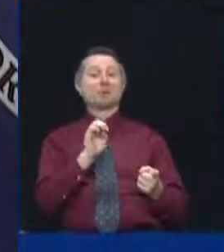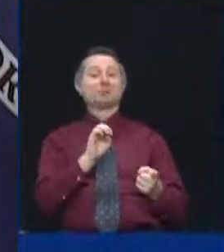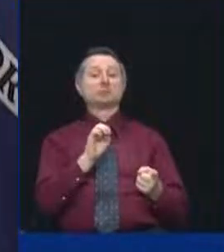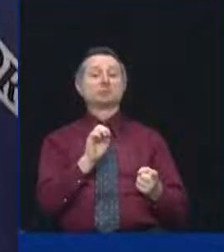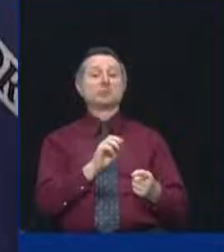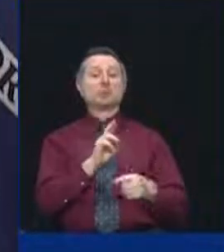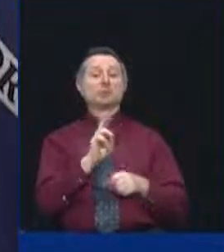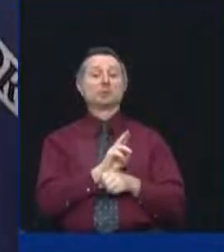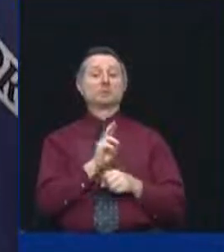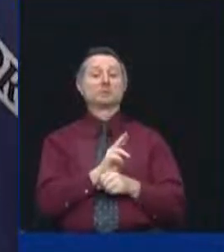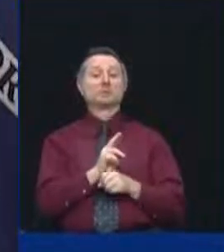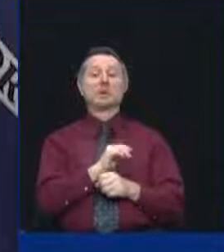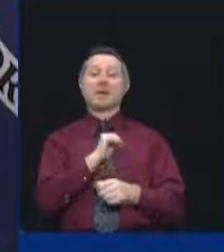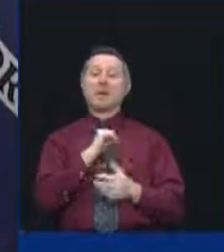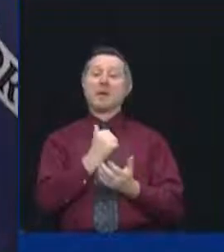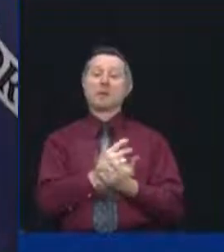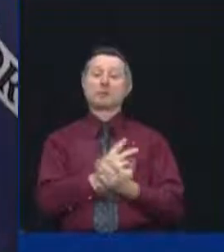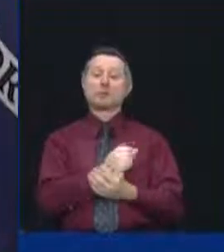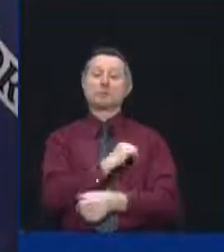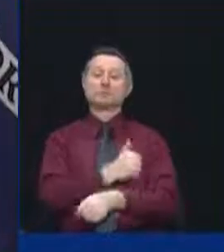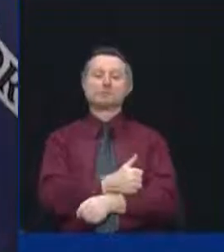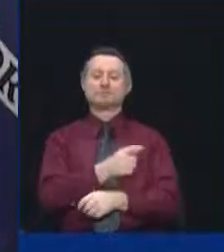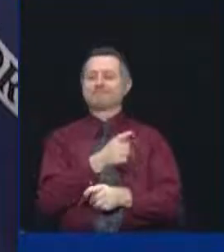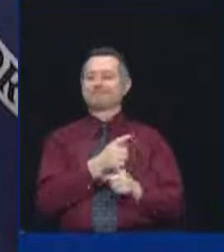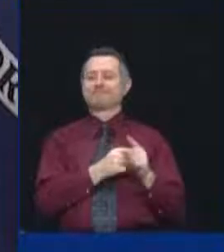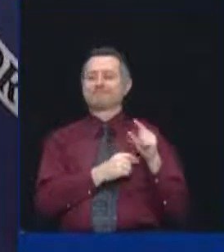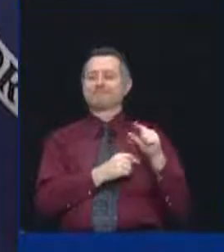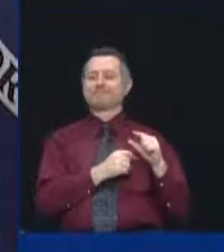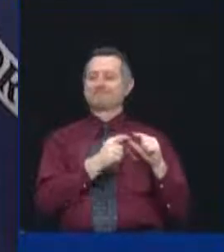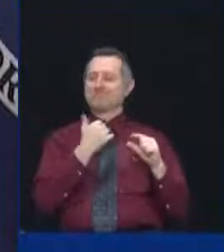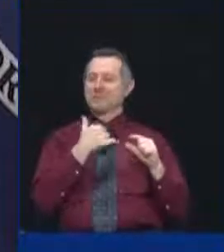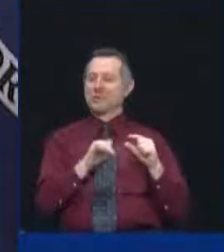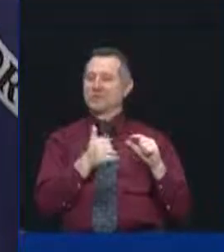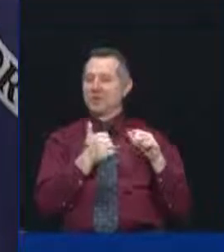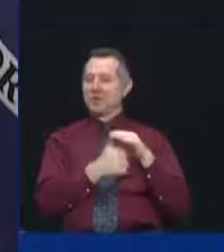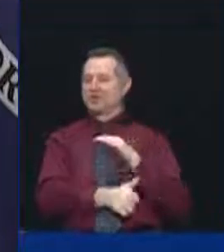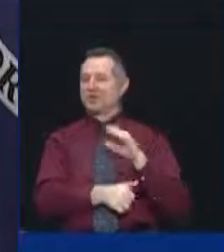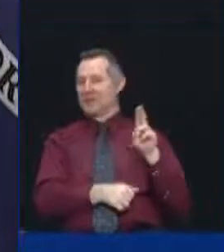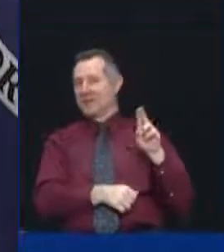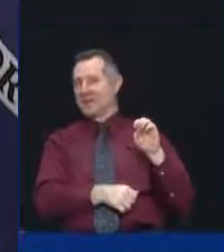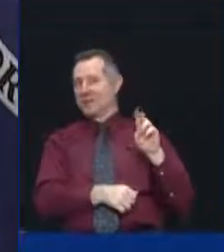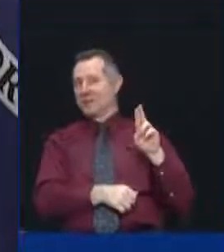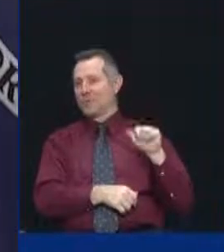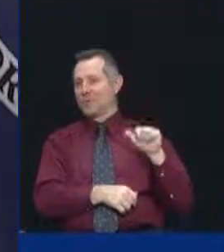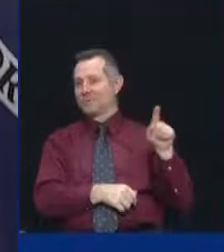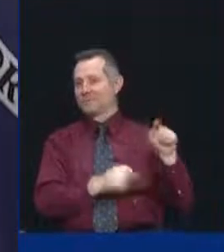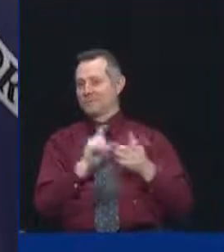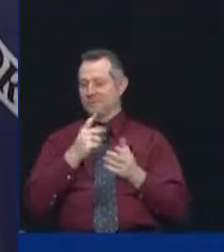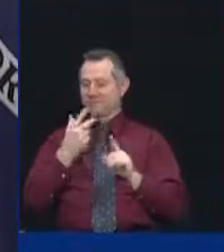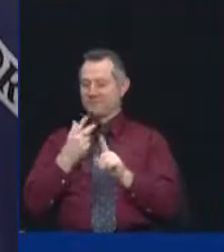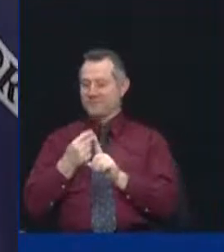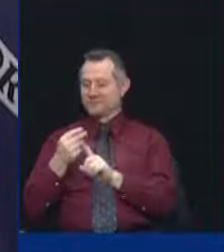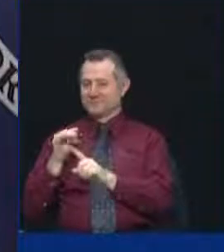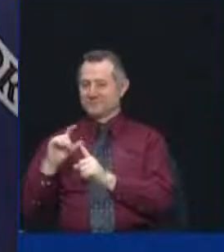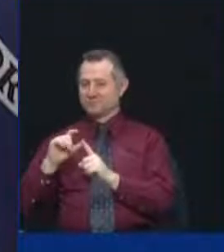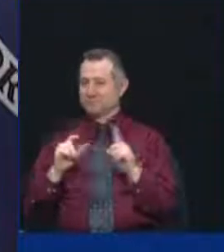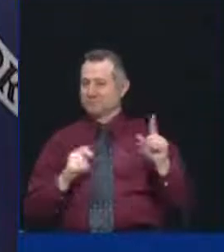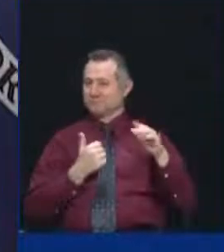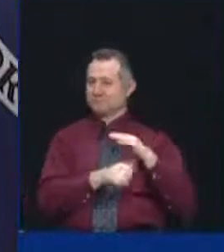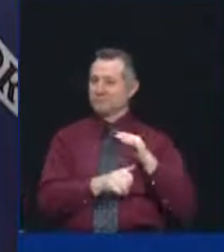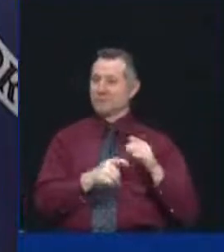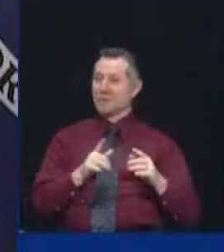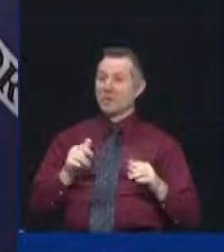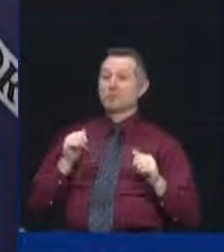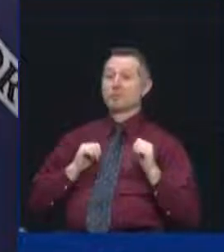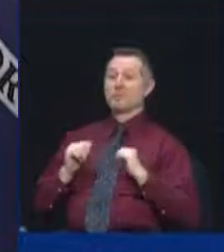these vaccines, which are still all under emergency use authorization. On Broadway, I said September